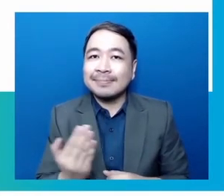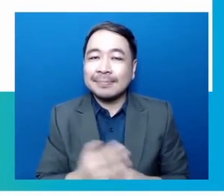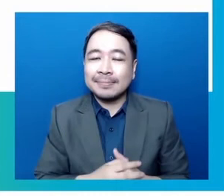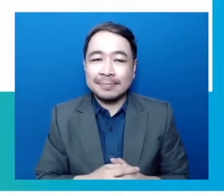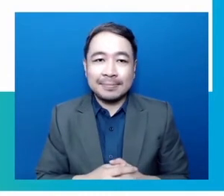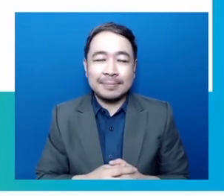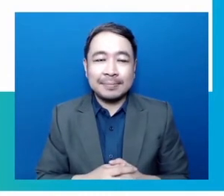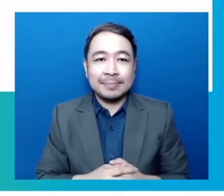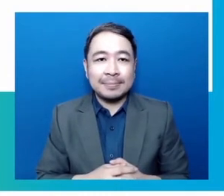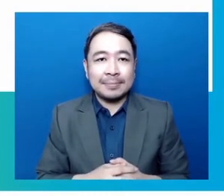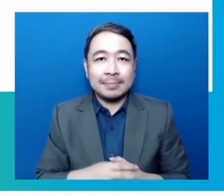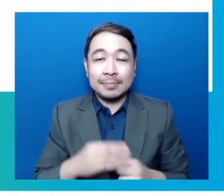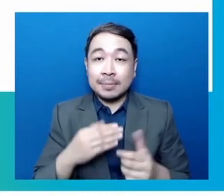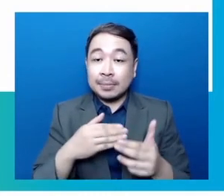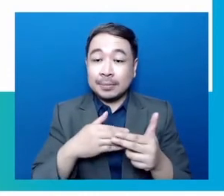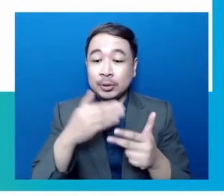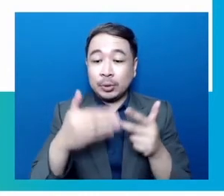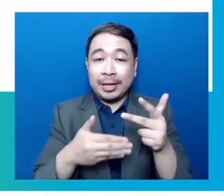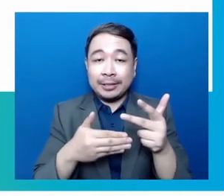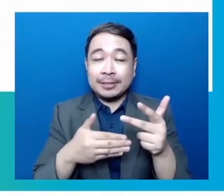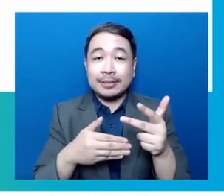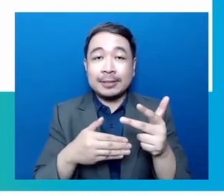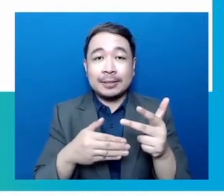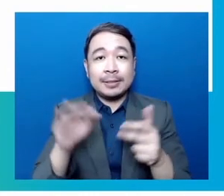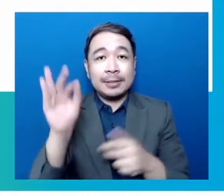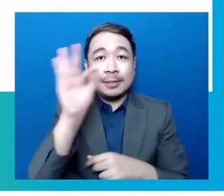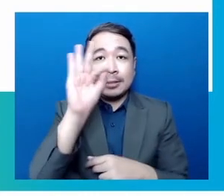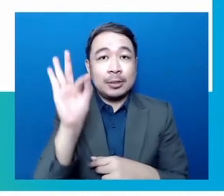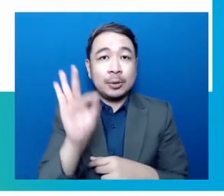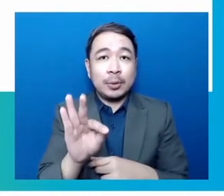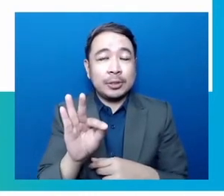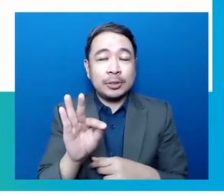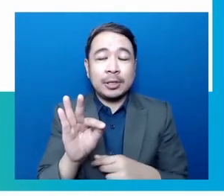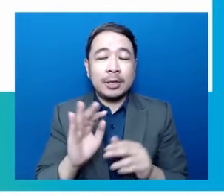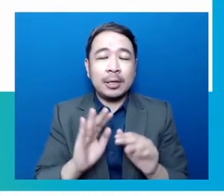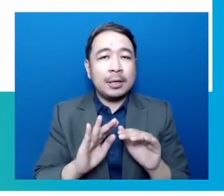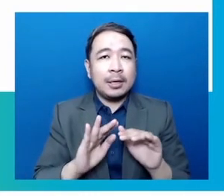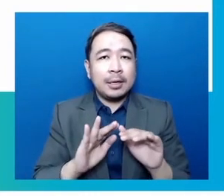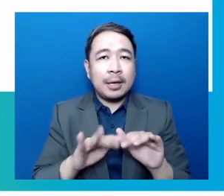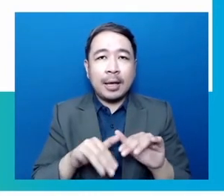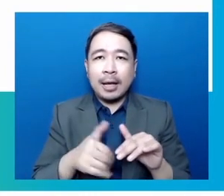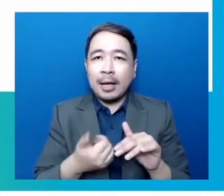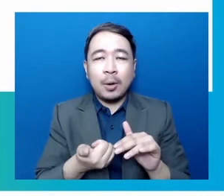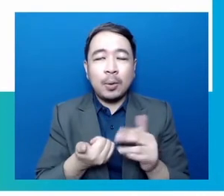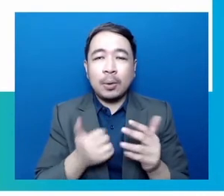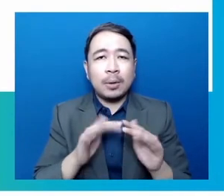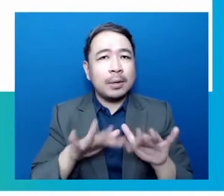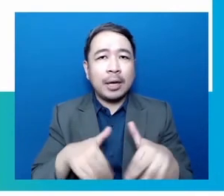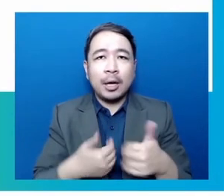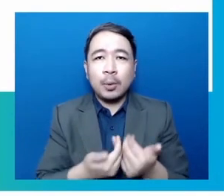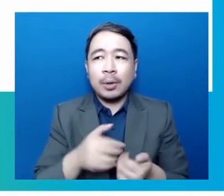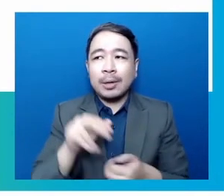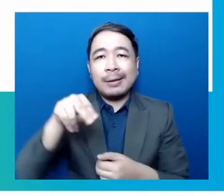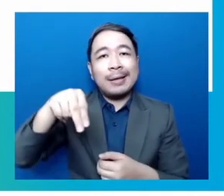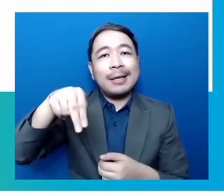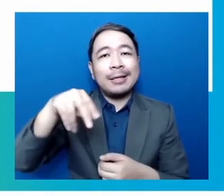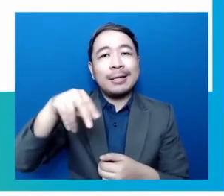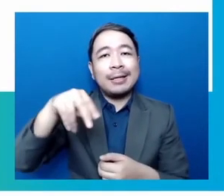Moving down the questions, there's a question about how NGOs can collaborate with